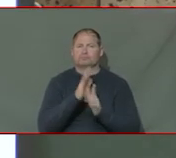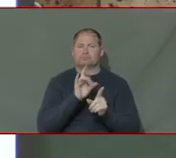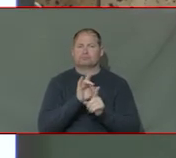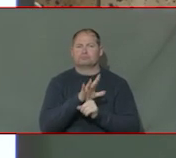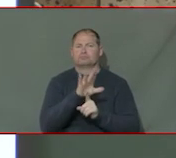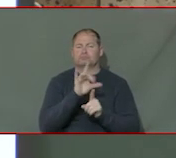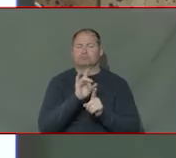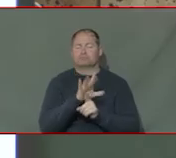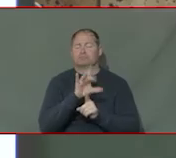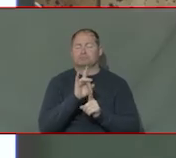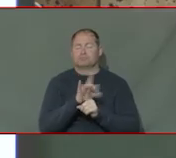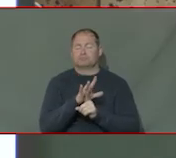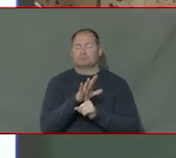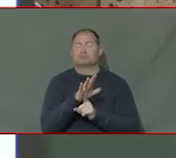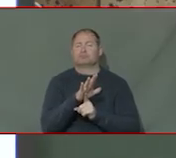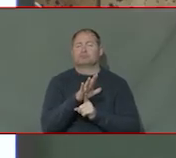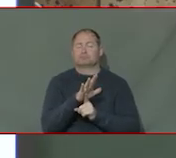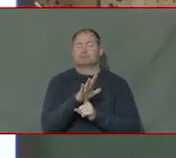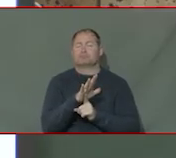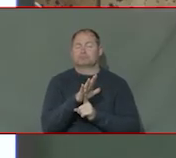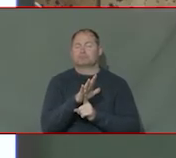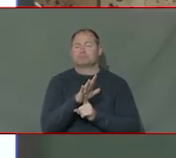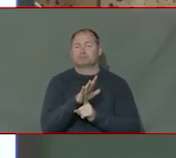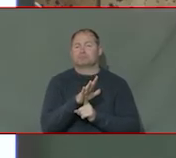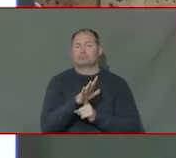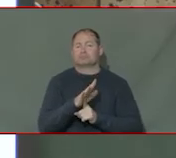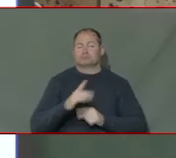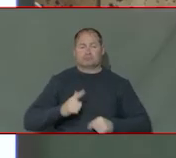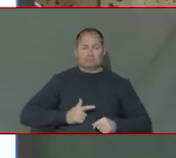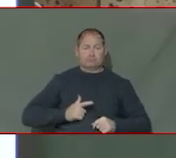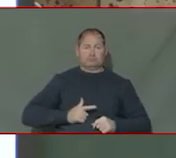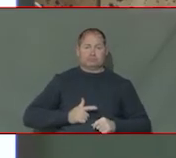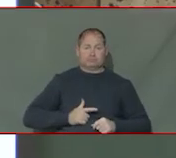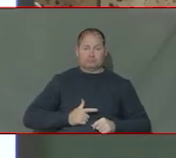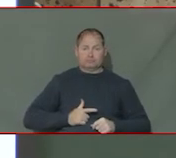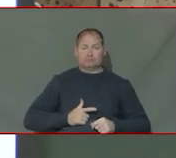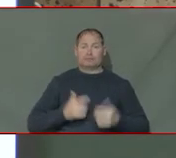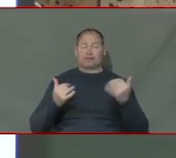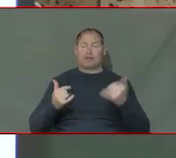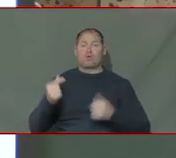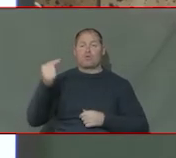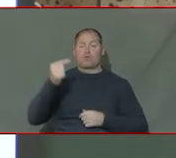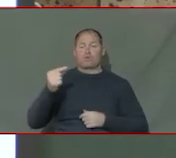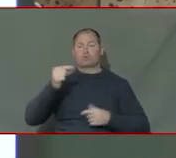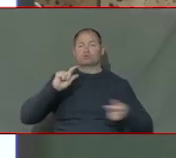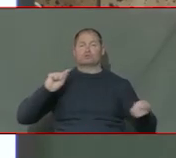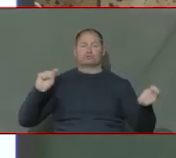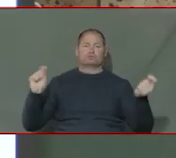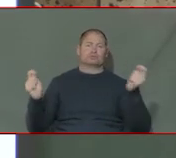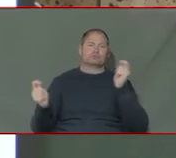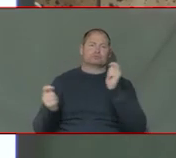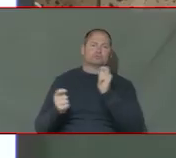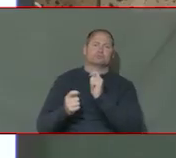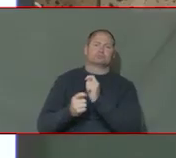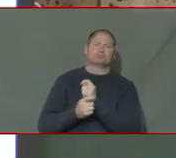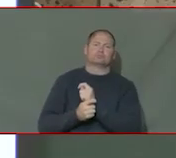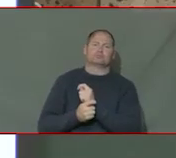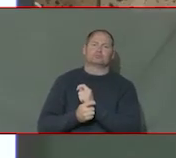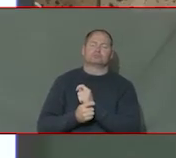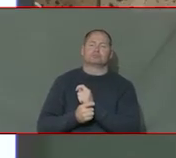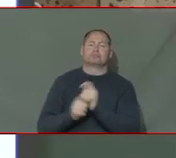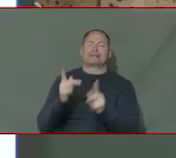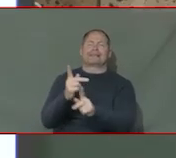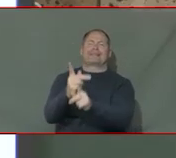cause. Insulin stimulates the liver to change glucose into glycogen and then store